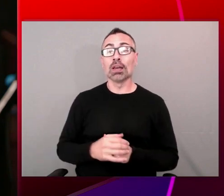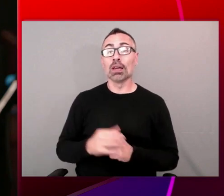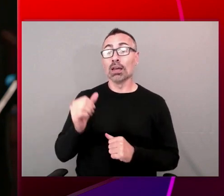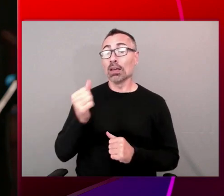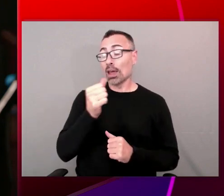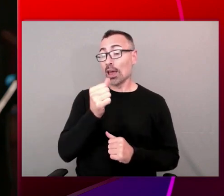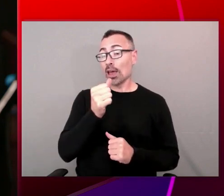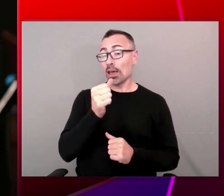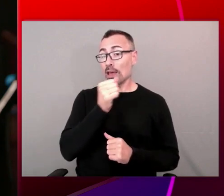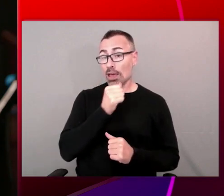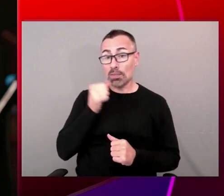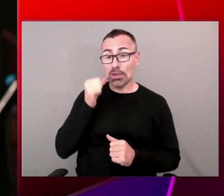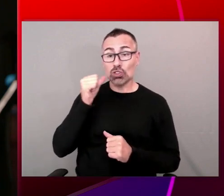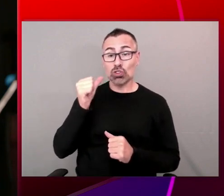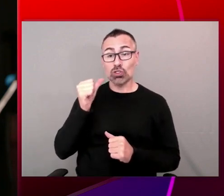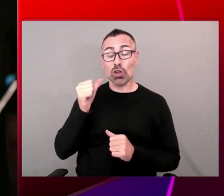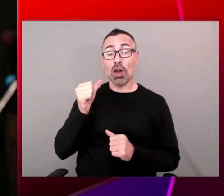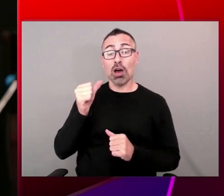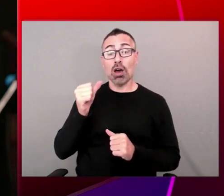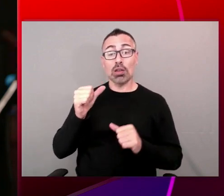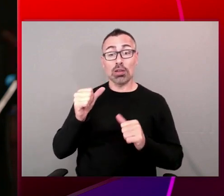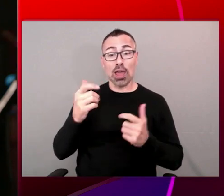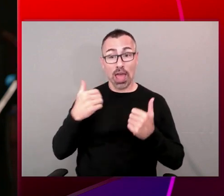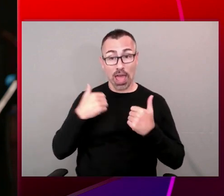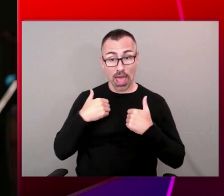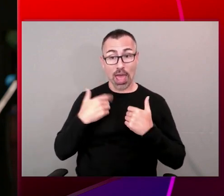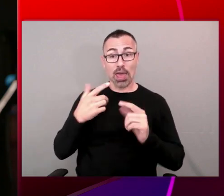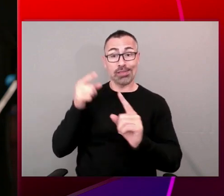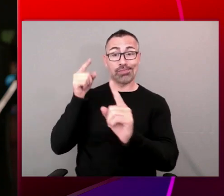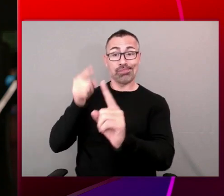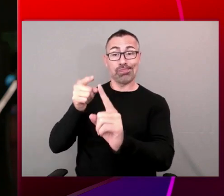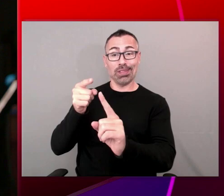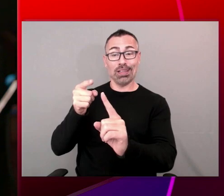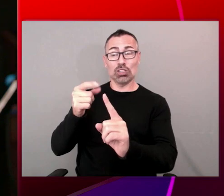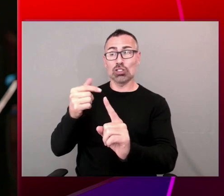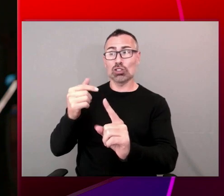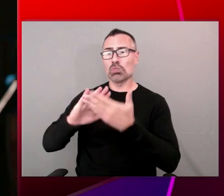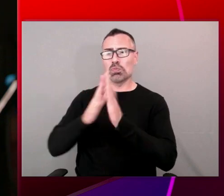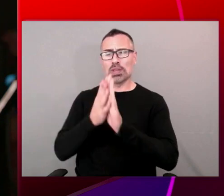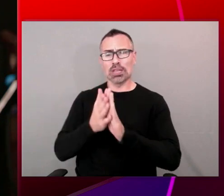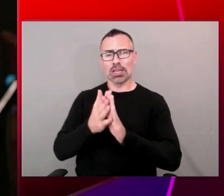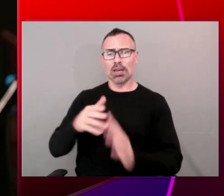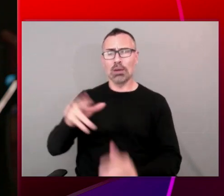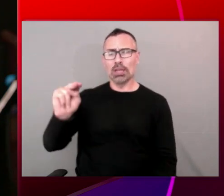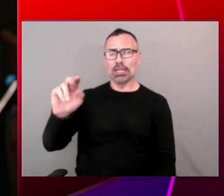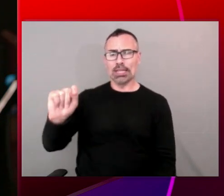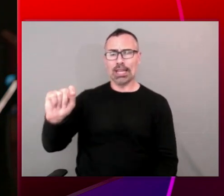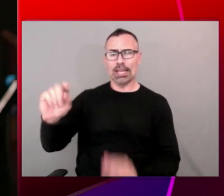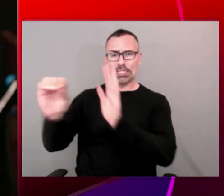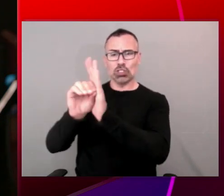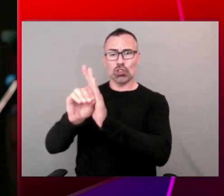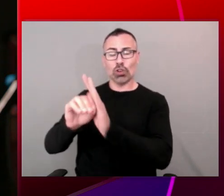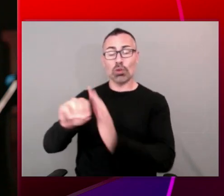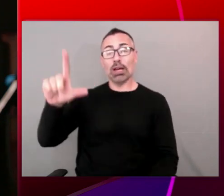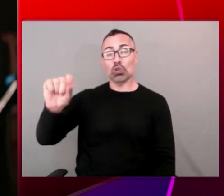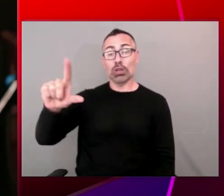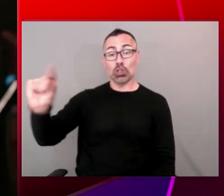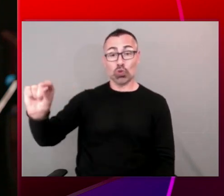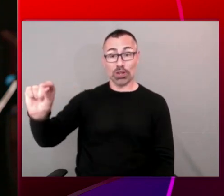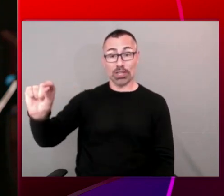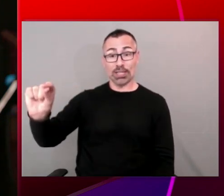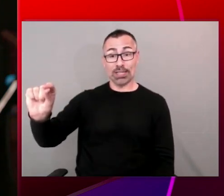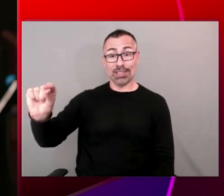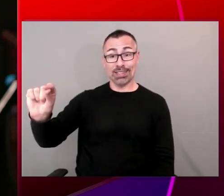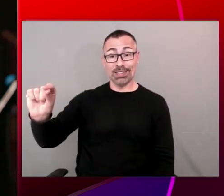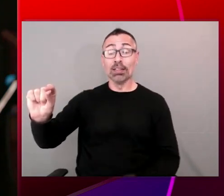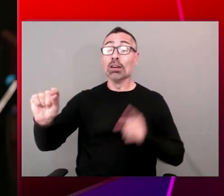2019. And the goal there is to be net zero carbon in our operations by 2040, which is 10 years ahead of the commitments under the Paris